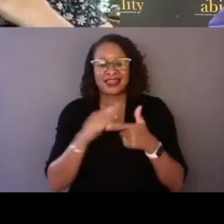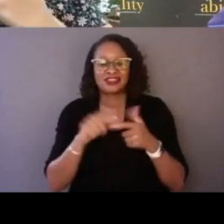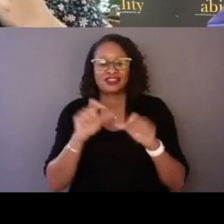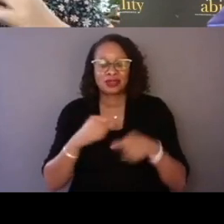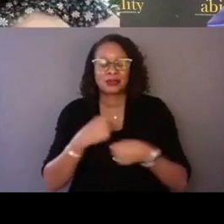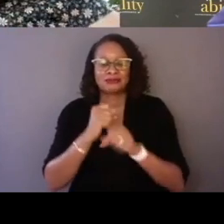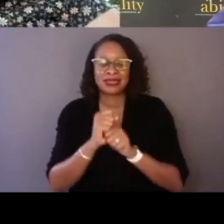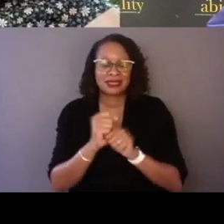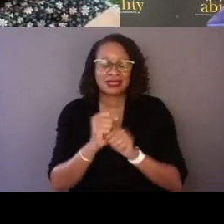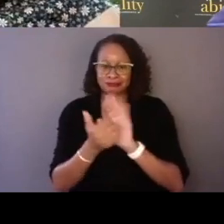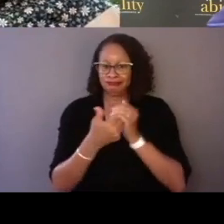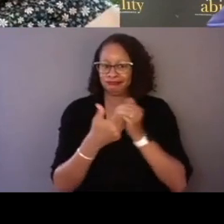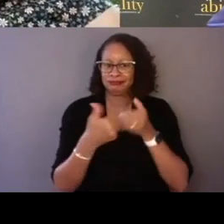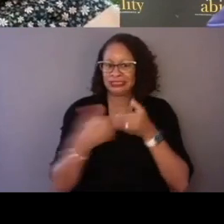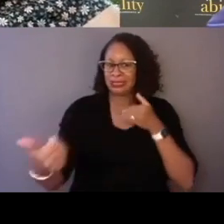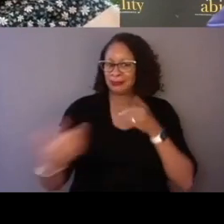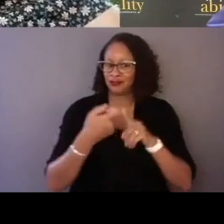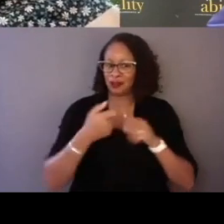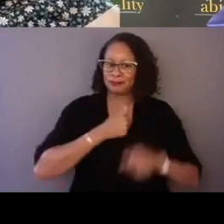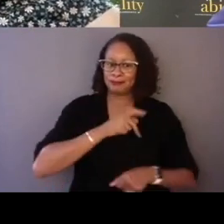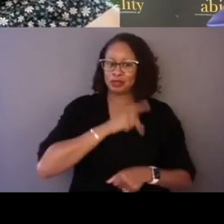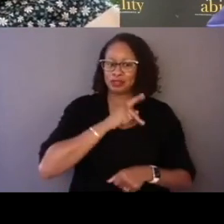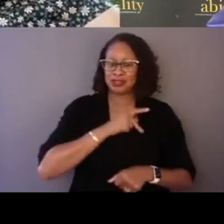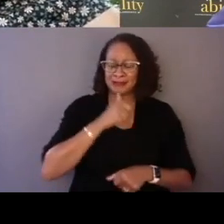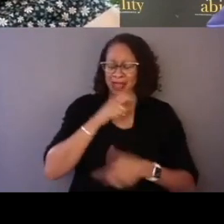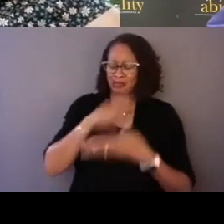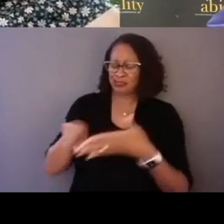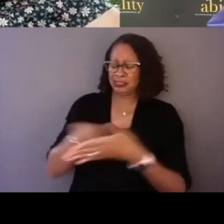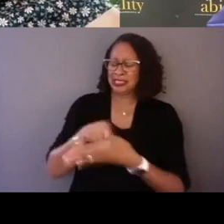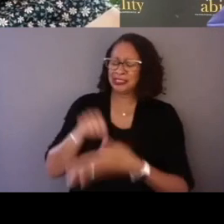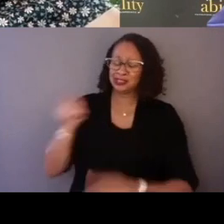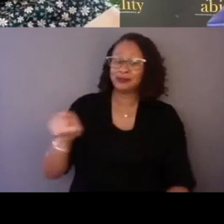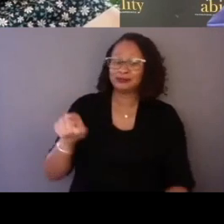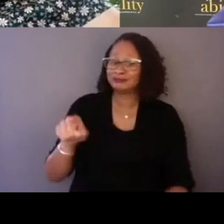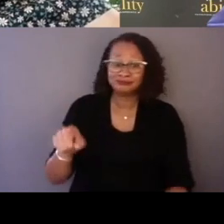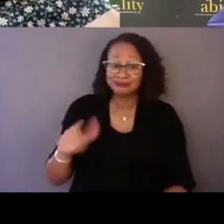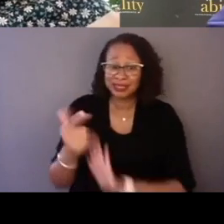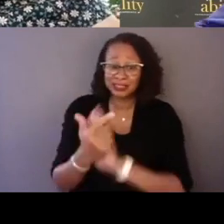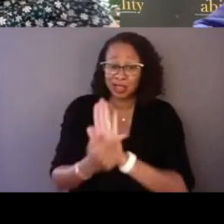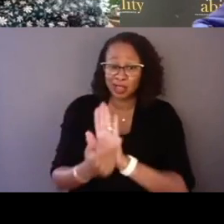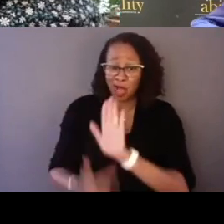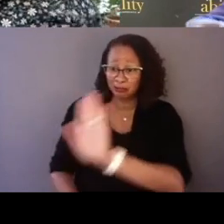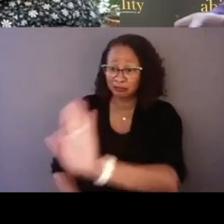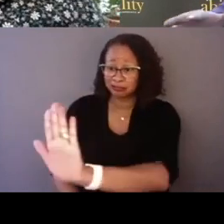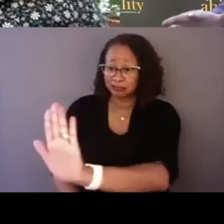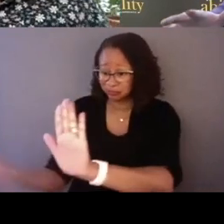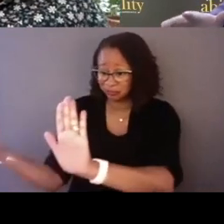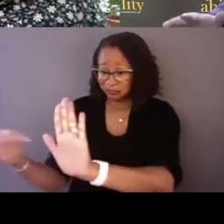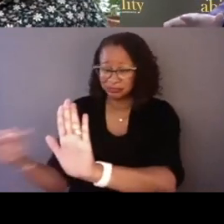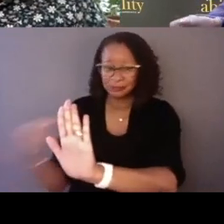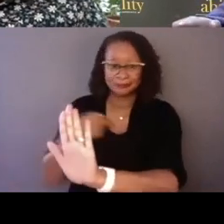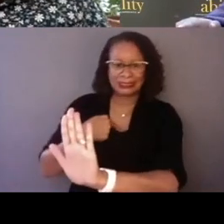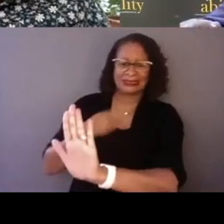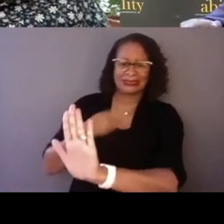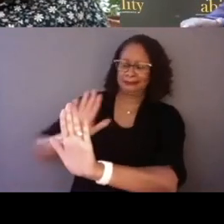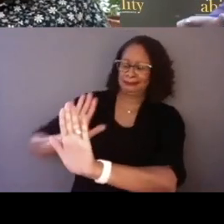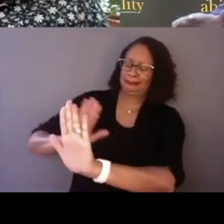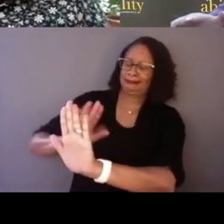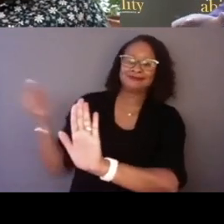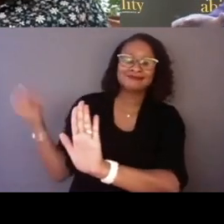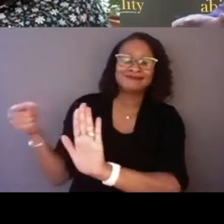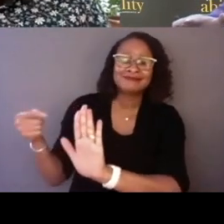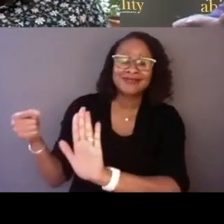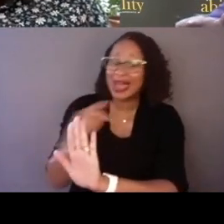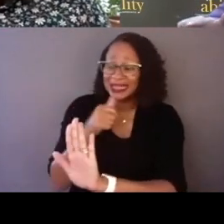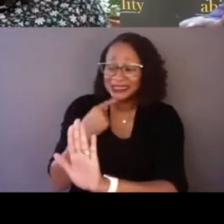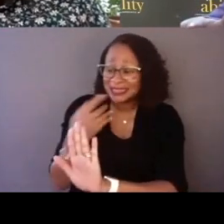impersonal, right? It's not you're criticizing them. It's not a personal feeling. It's, hey, the law says this is what you got to do. And of course